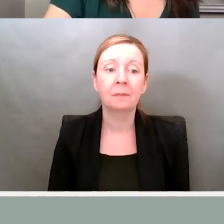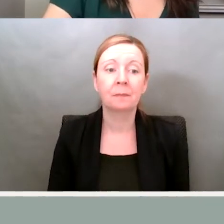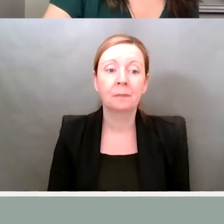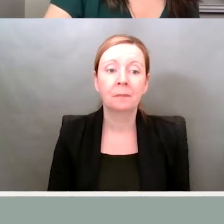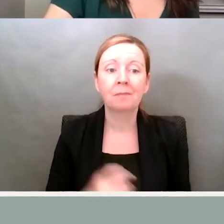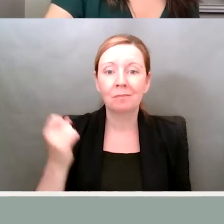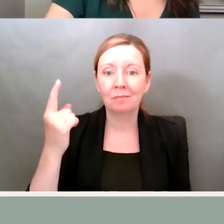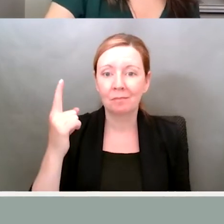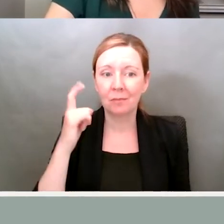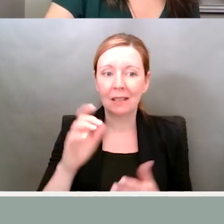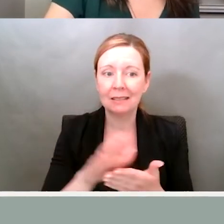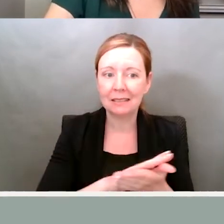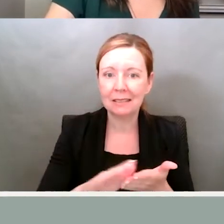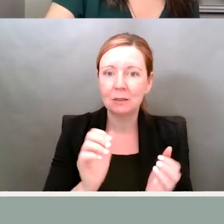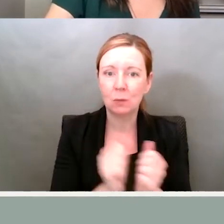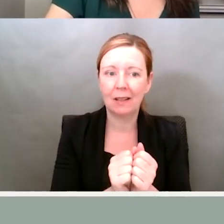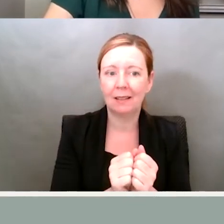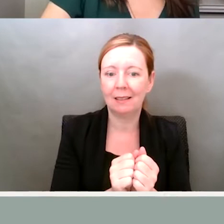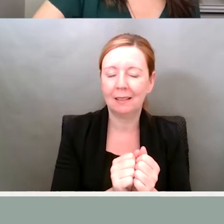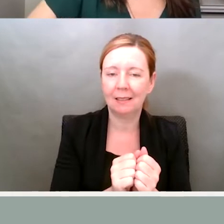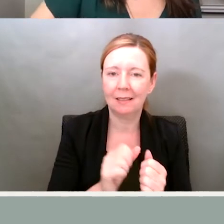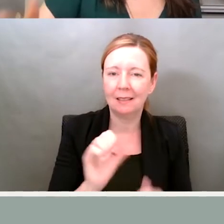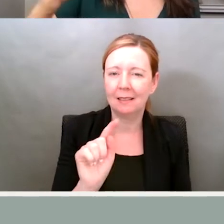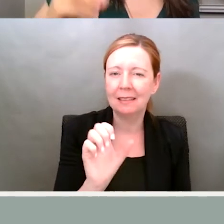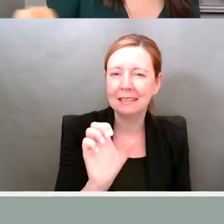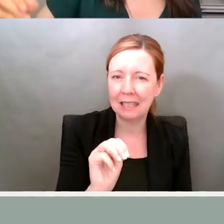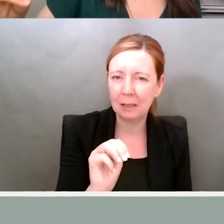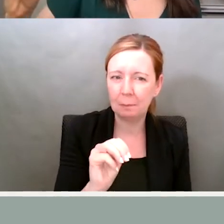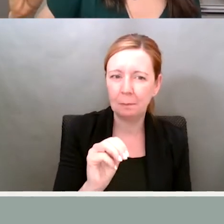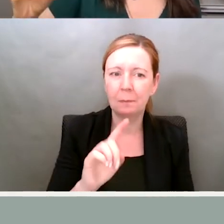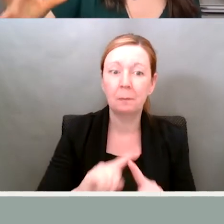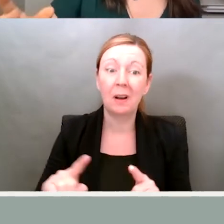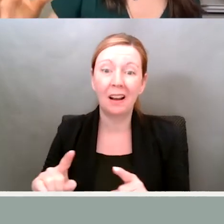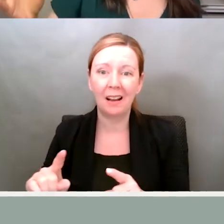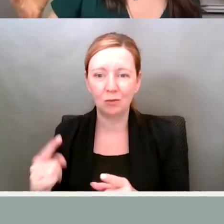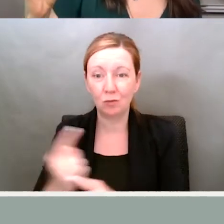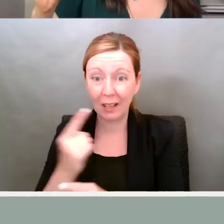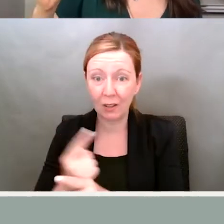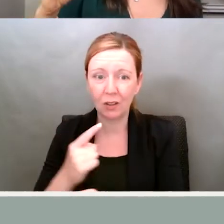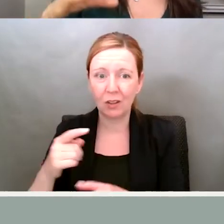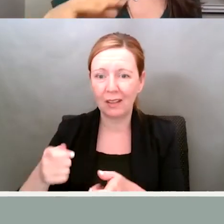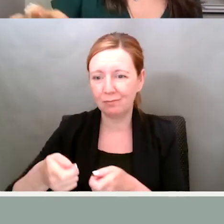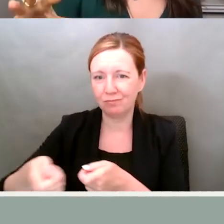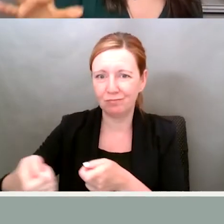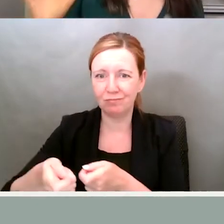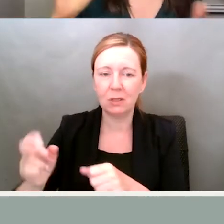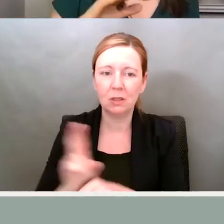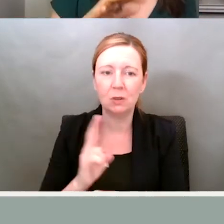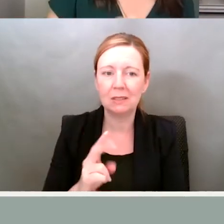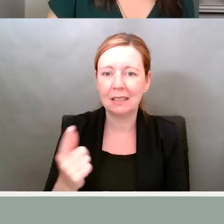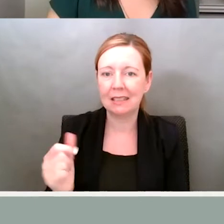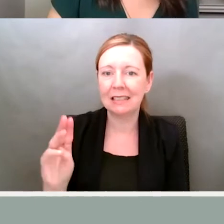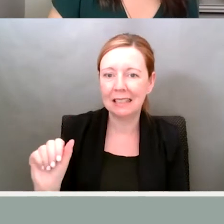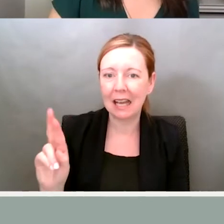they sterilize it with steam when it's organic, but the conventional, they fumigate it using gamma ray radiation, which